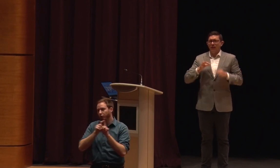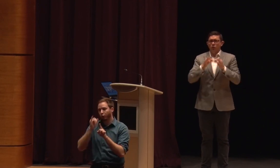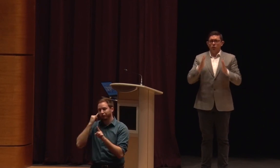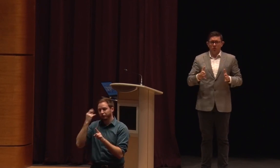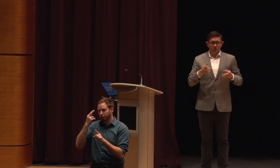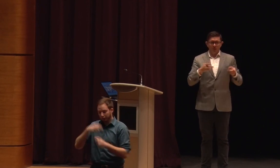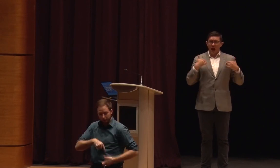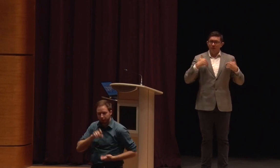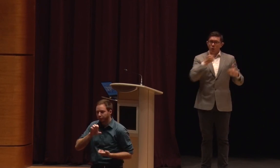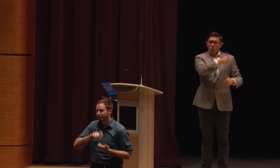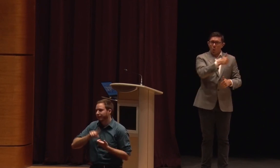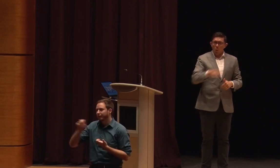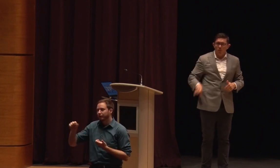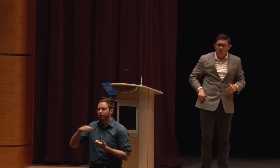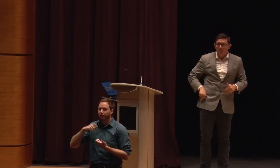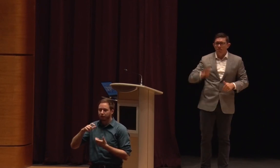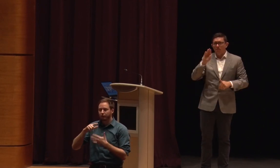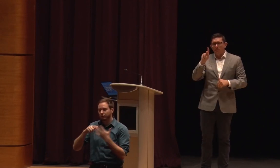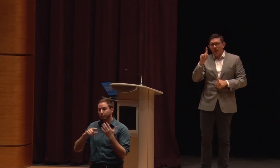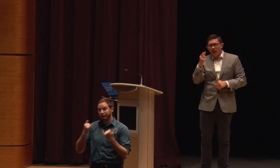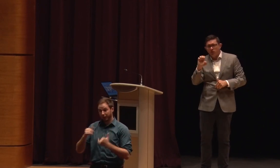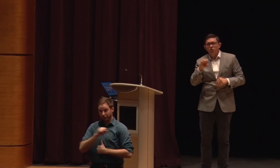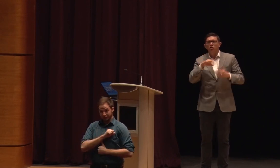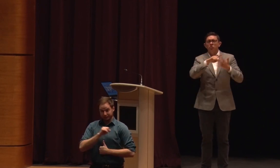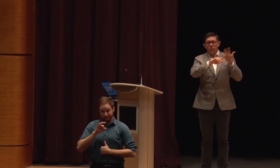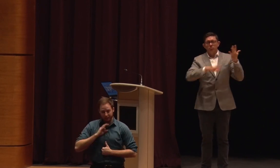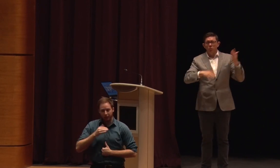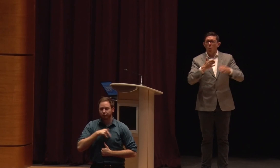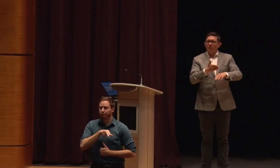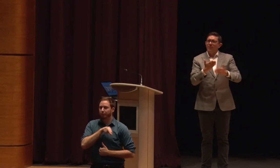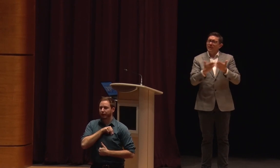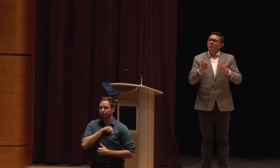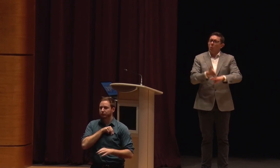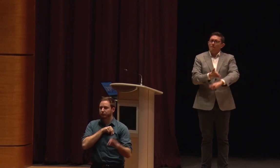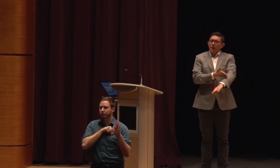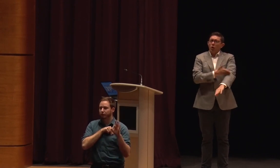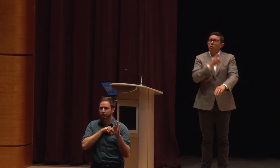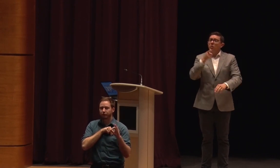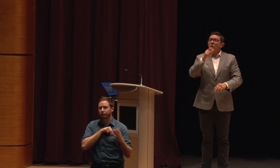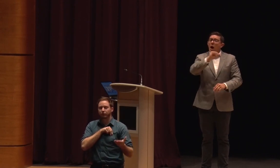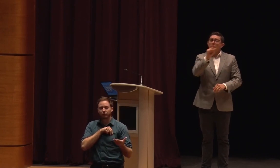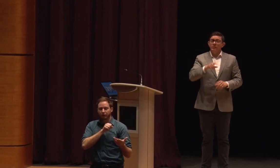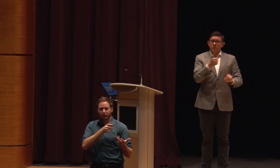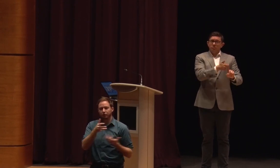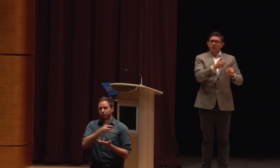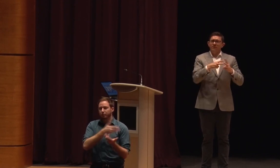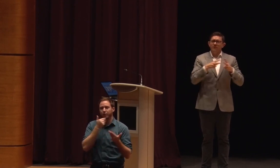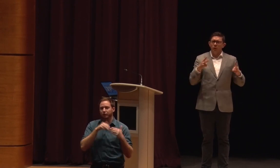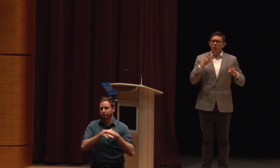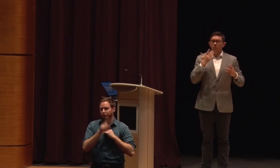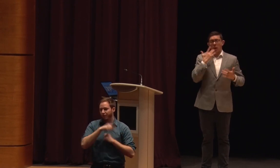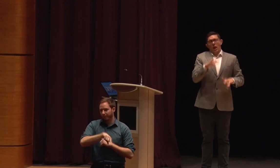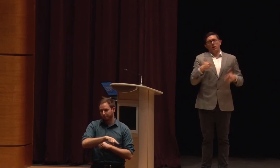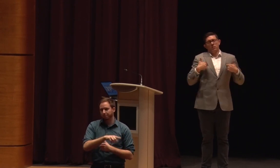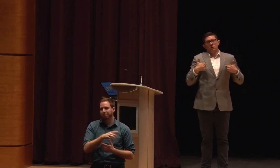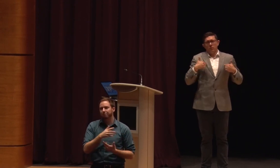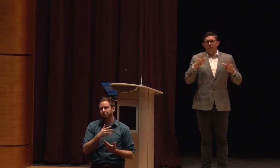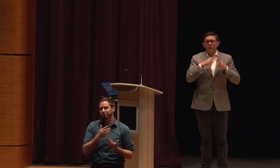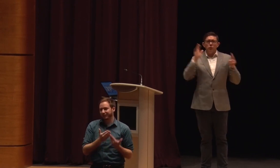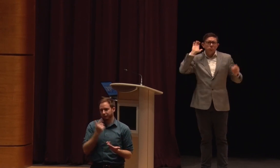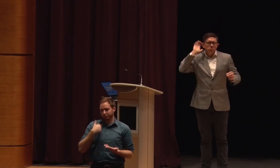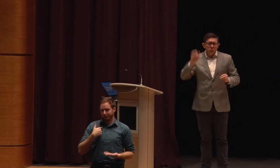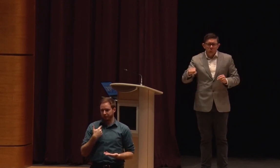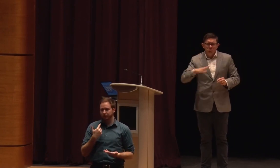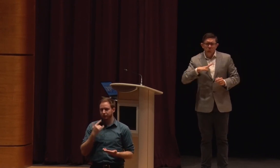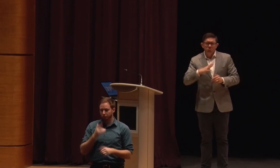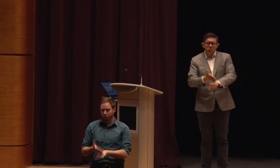whatever reason. So now having a staff interpreter, they have their own badge. And all the other credentials that they need. So it is